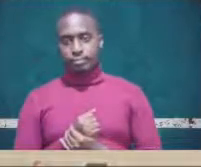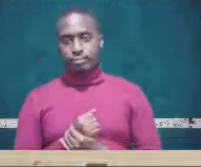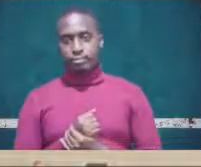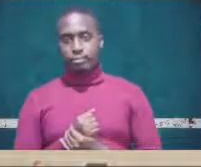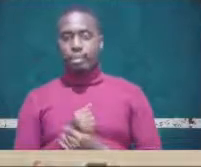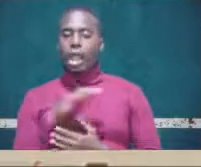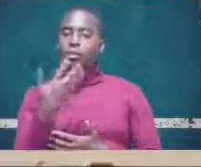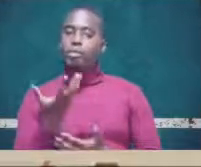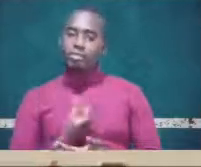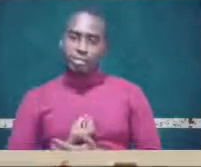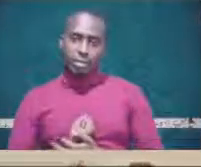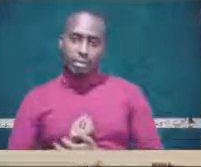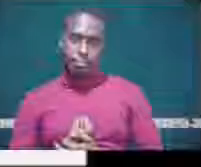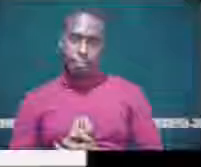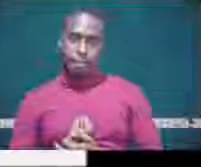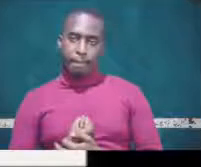Then we have